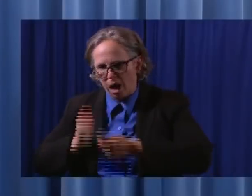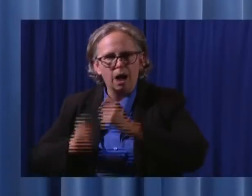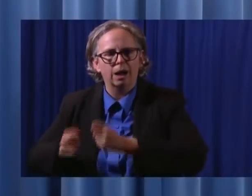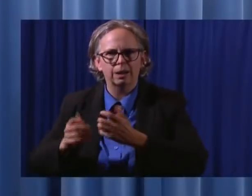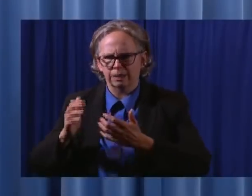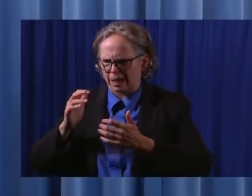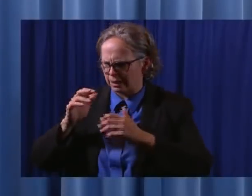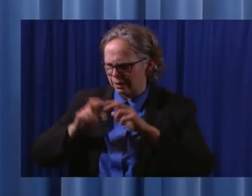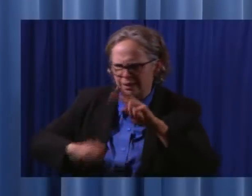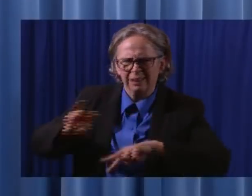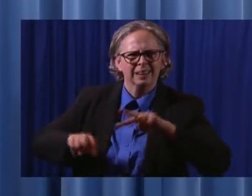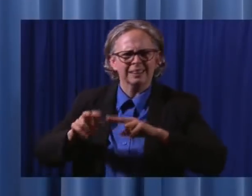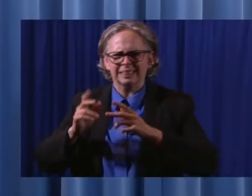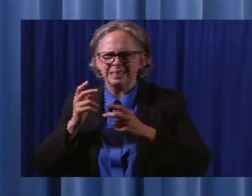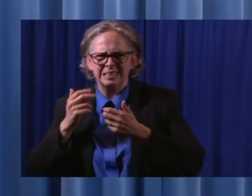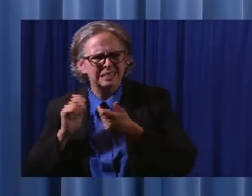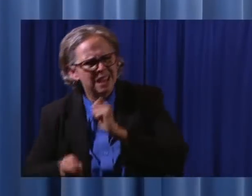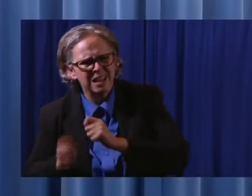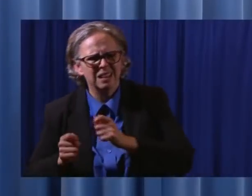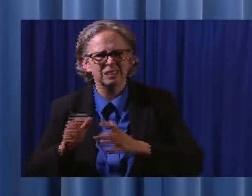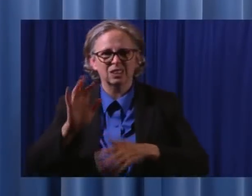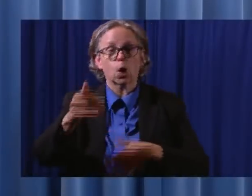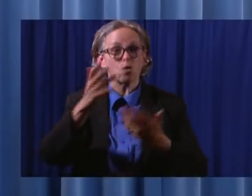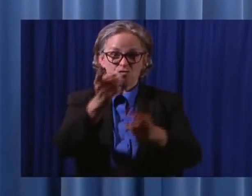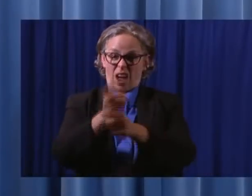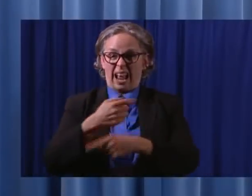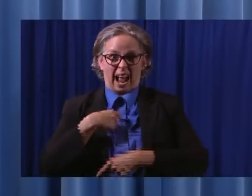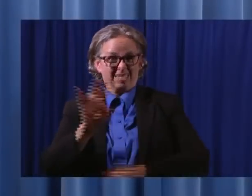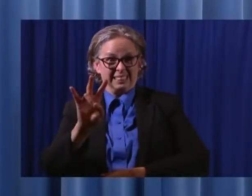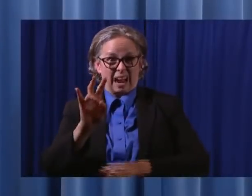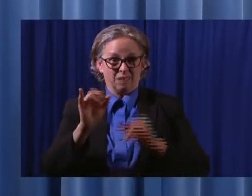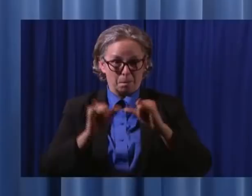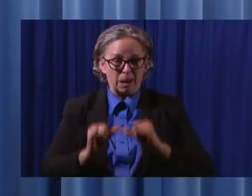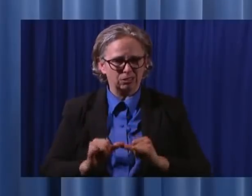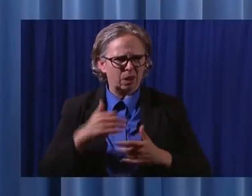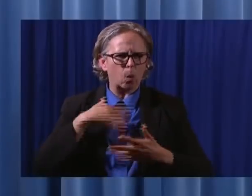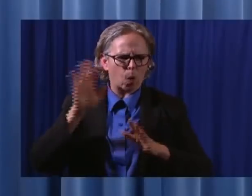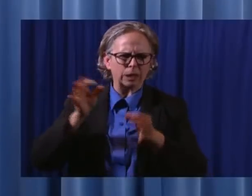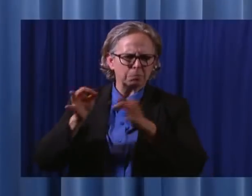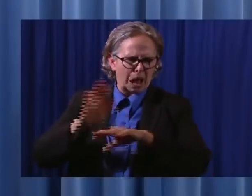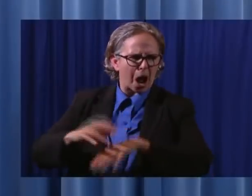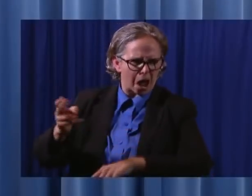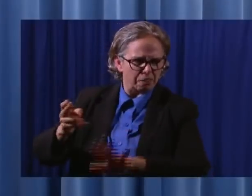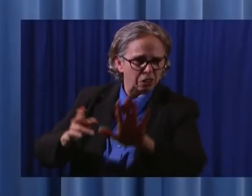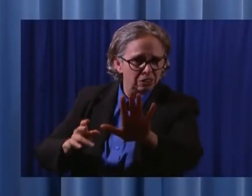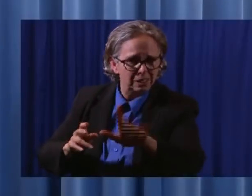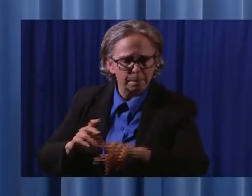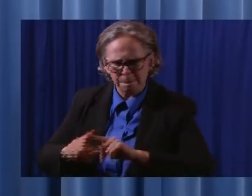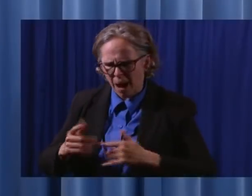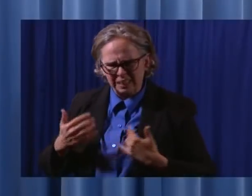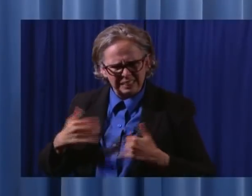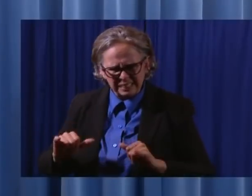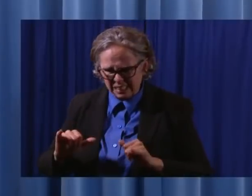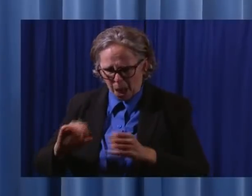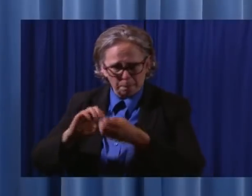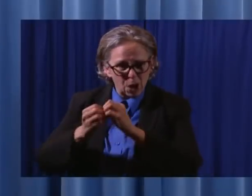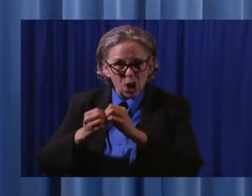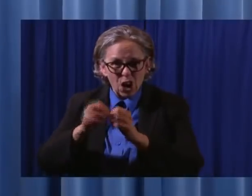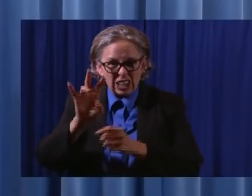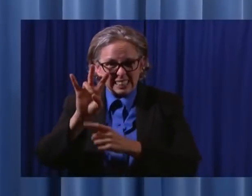have 7 metrics which we'll go into next time. And when you start to see higher numbers of these being reached,